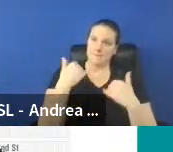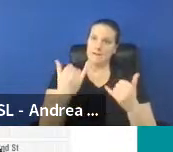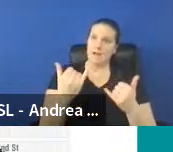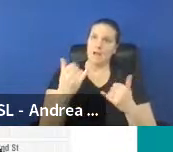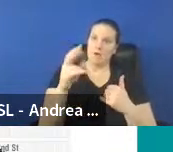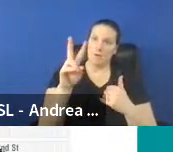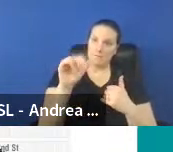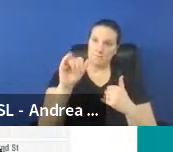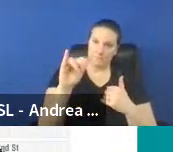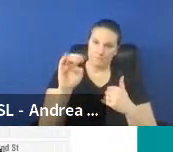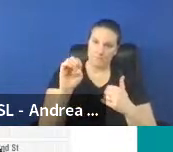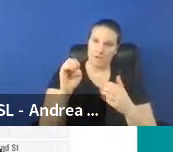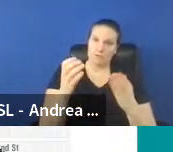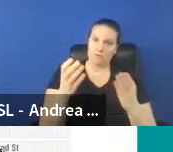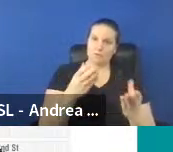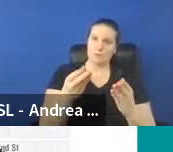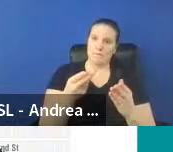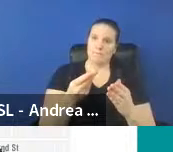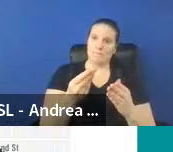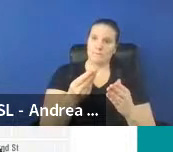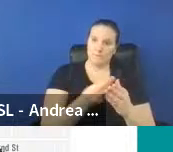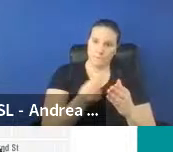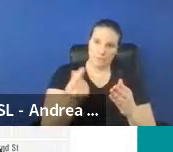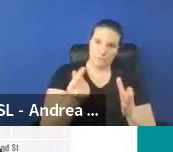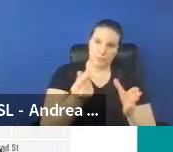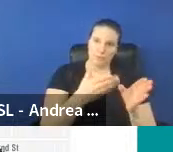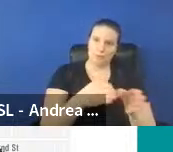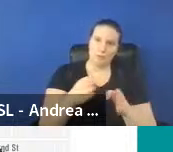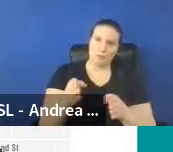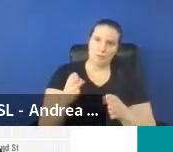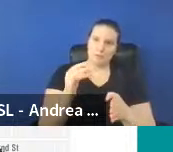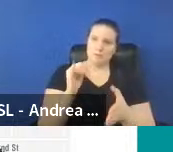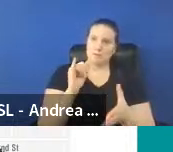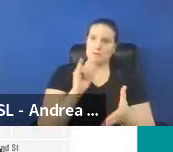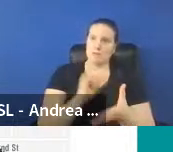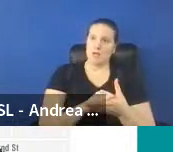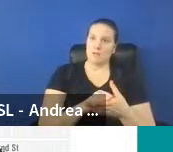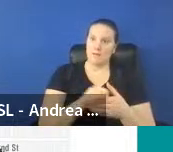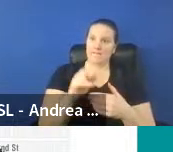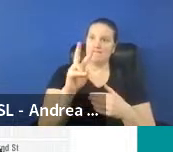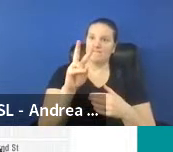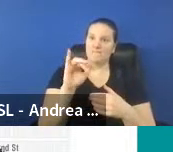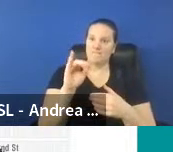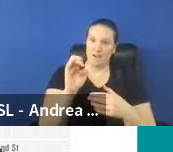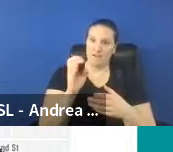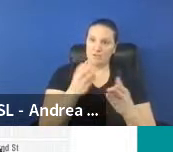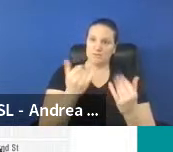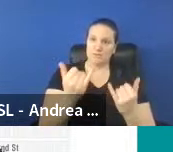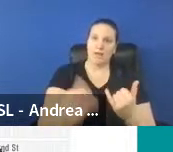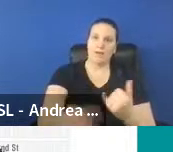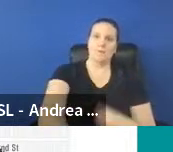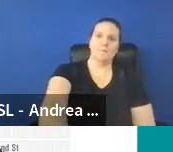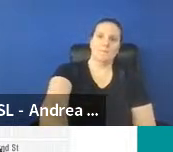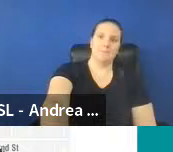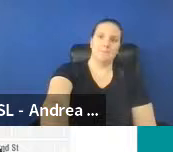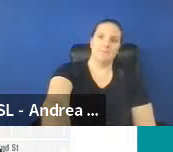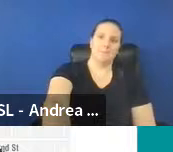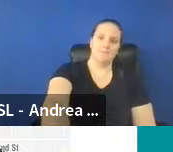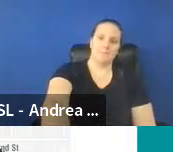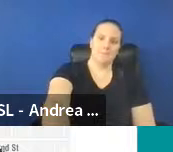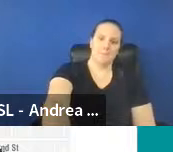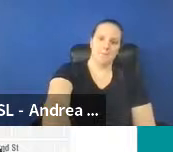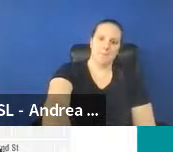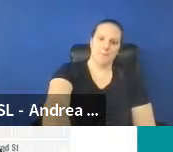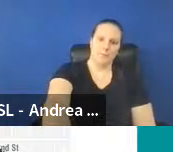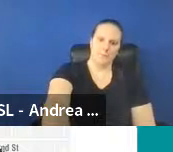Vine serves. There's a couplet of streets that it went. The Vine serves that now. So yes, then it went over to Clark